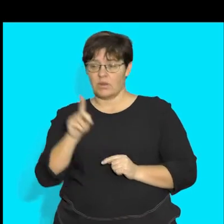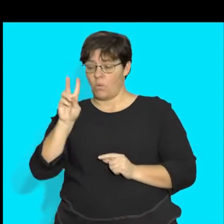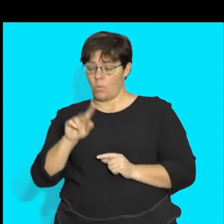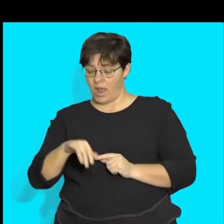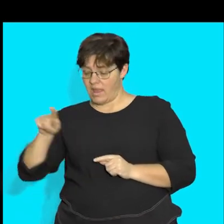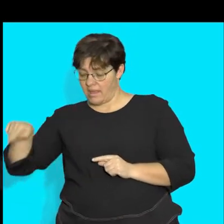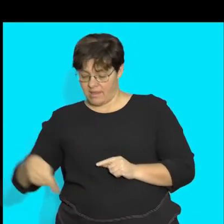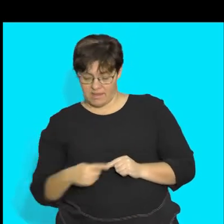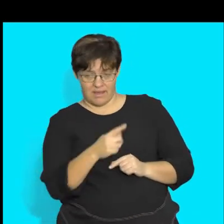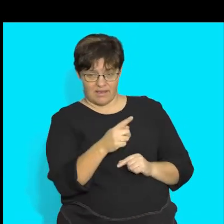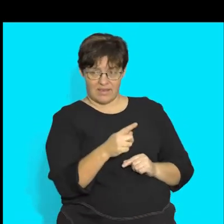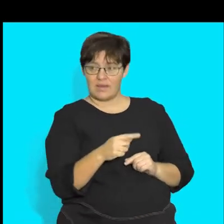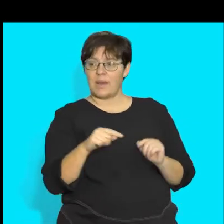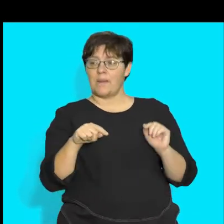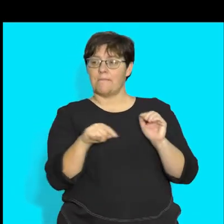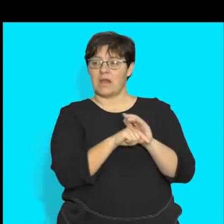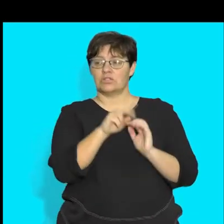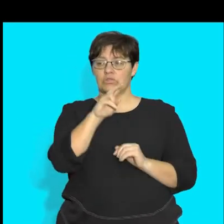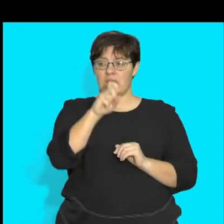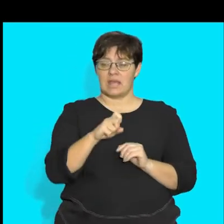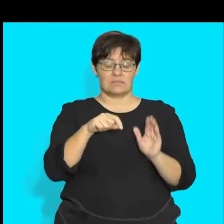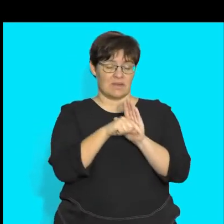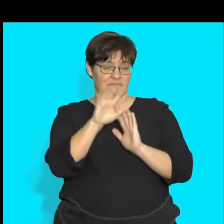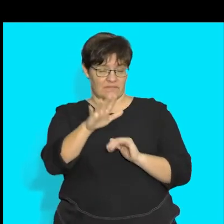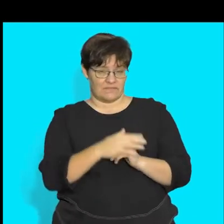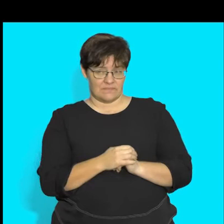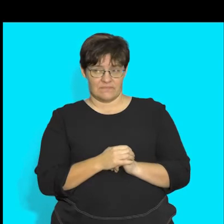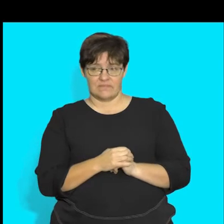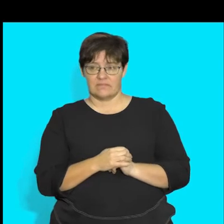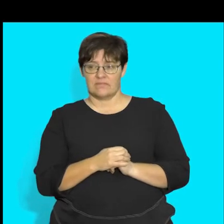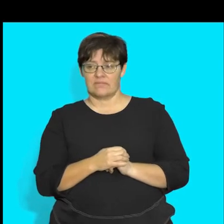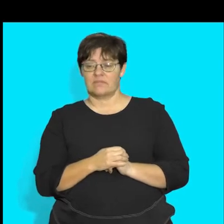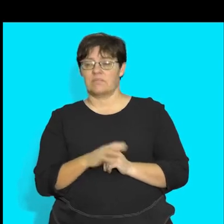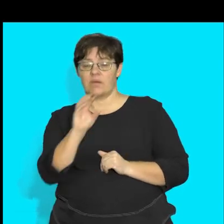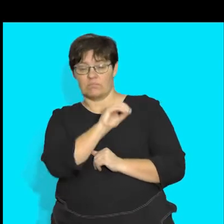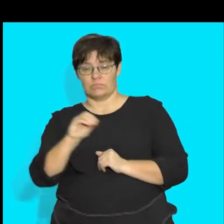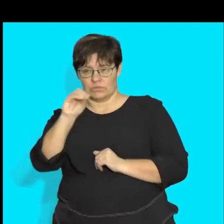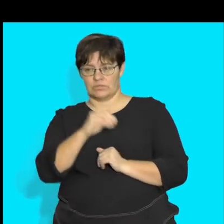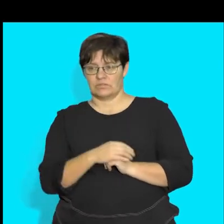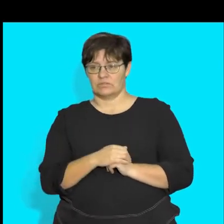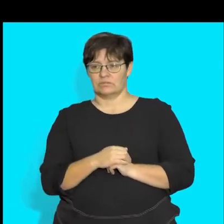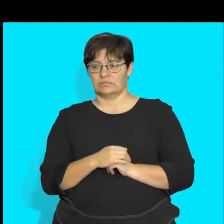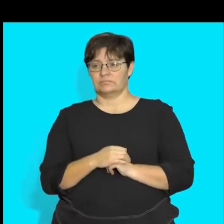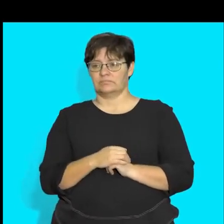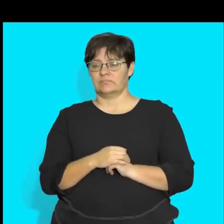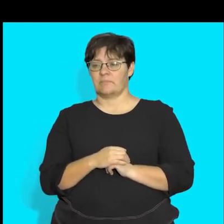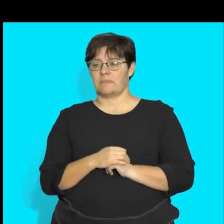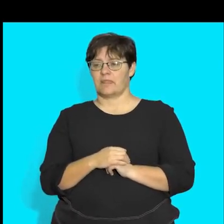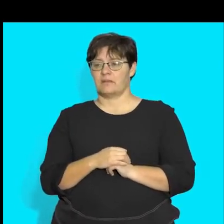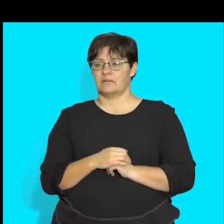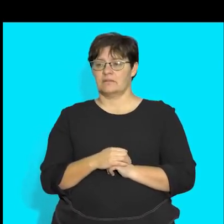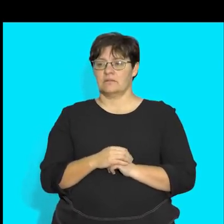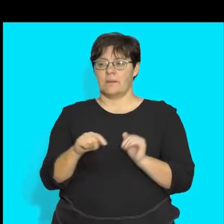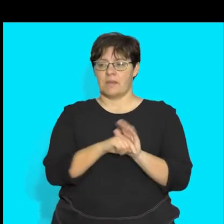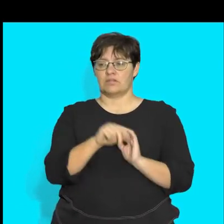y is equal to minus 2x minus 5, and so I'm going to go and put, instead of going y squared, I'm going to go